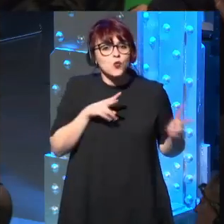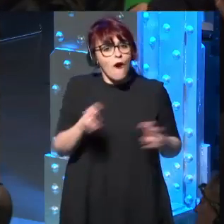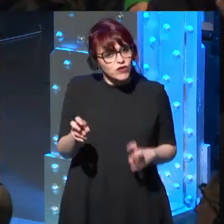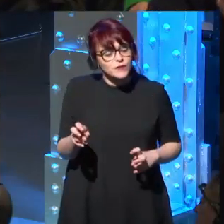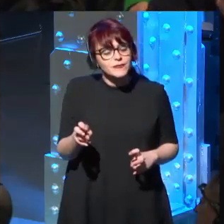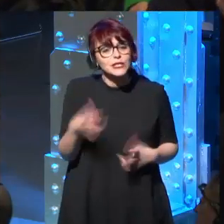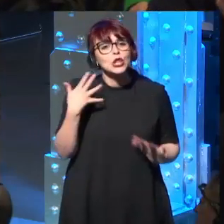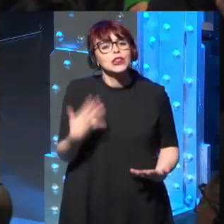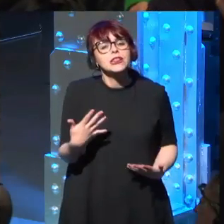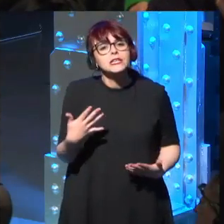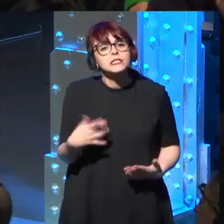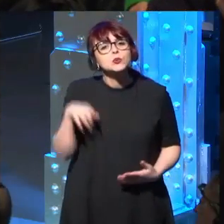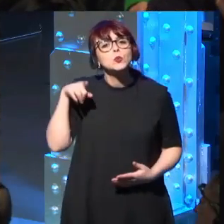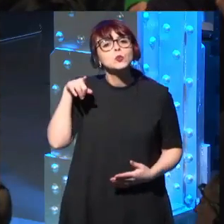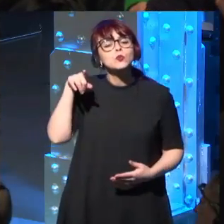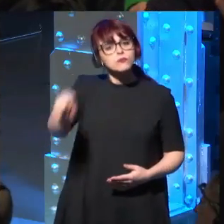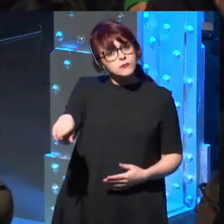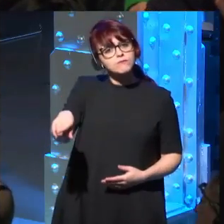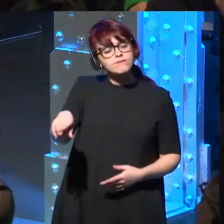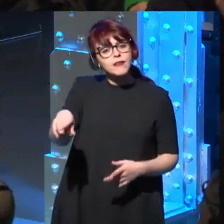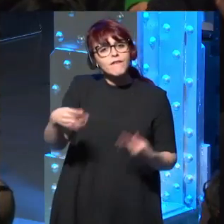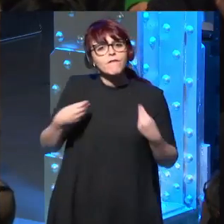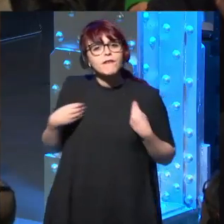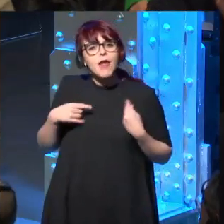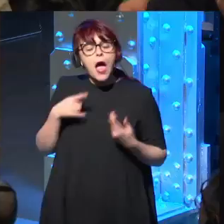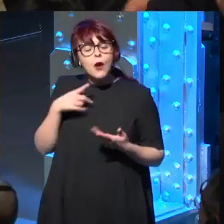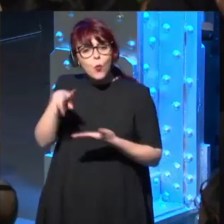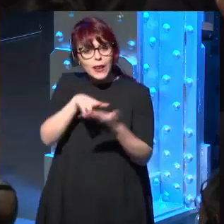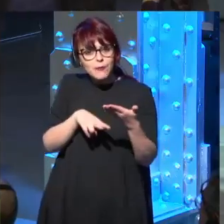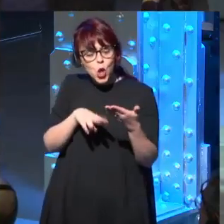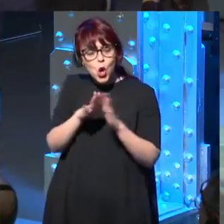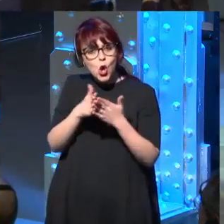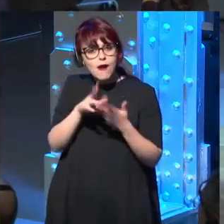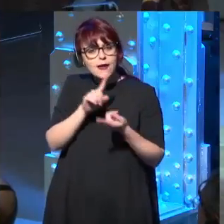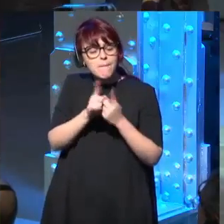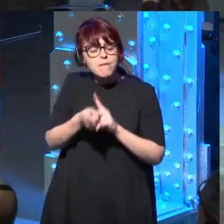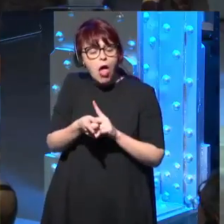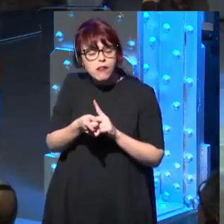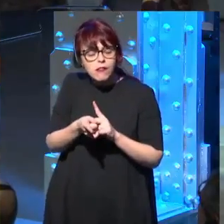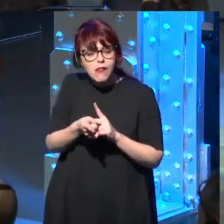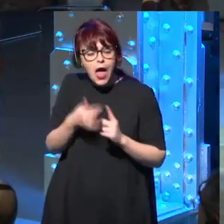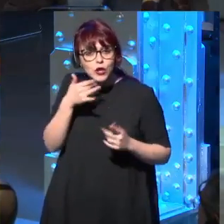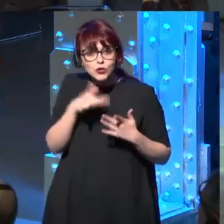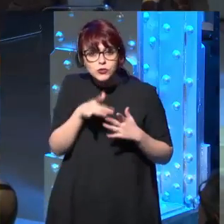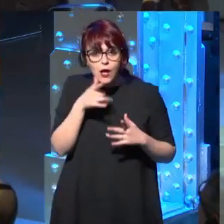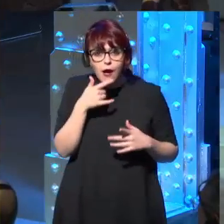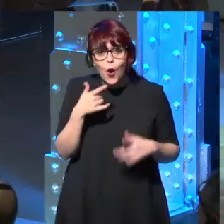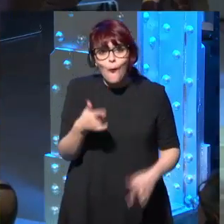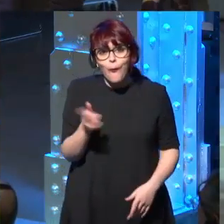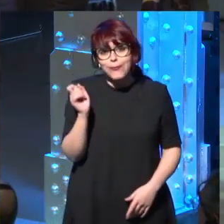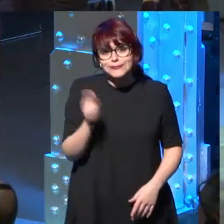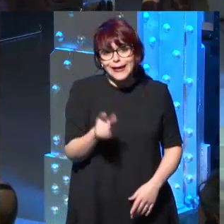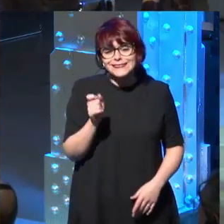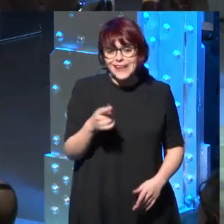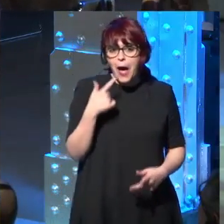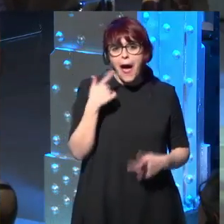book you read and changed your whole life, Orhan? This is the most popular question that I've been